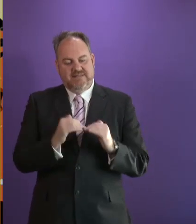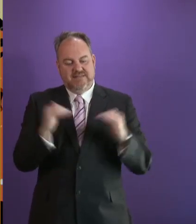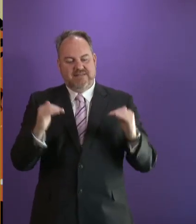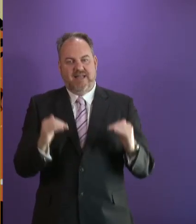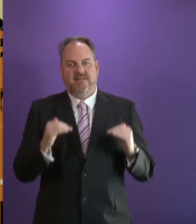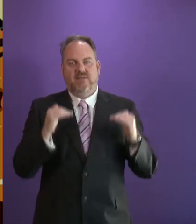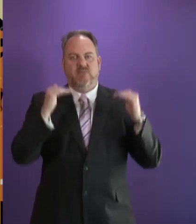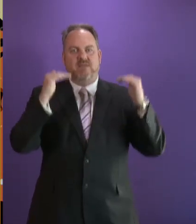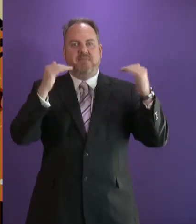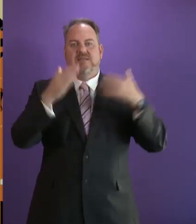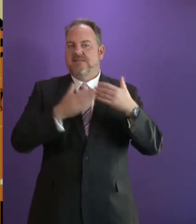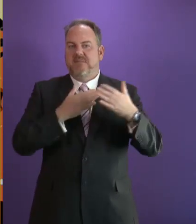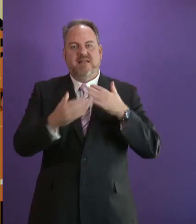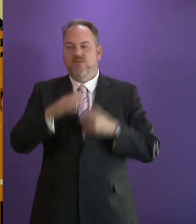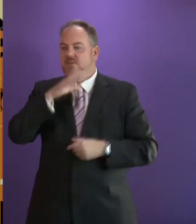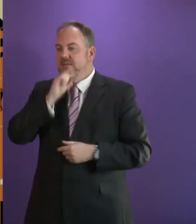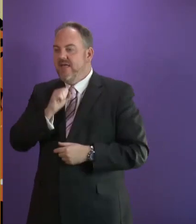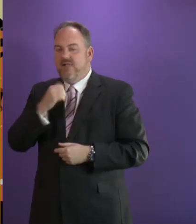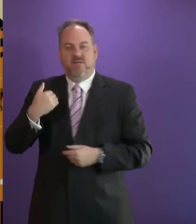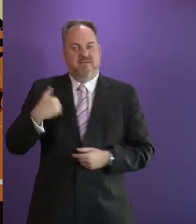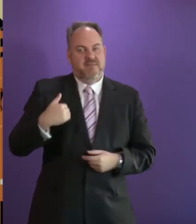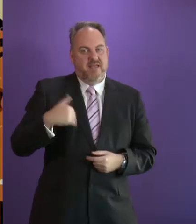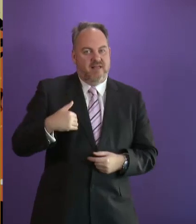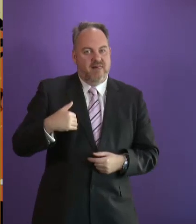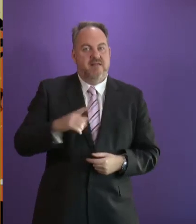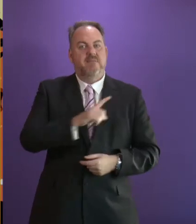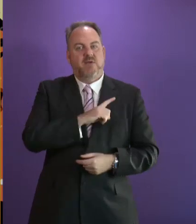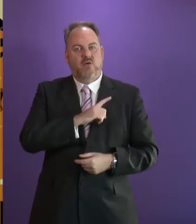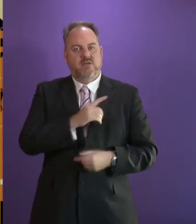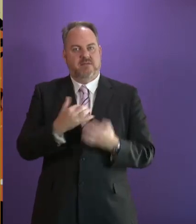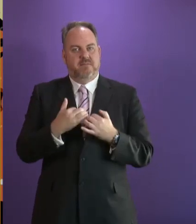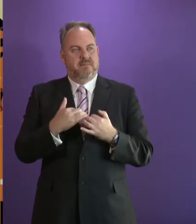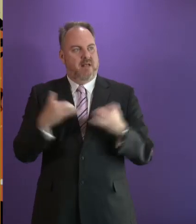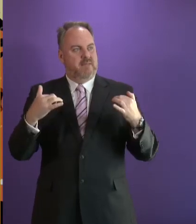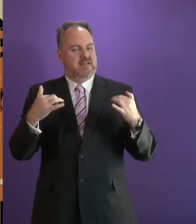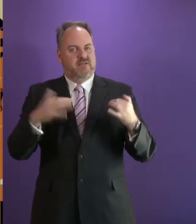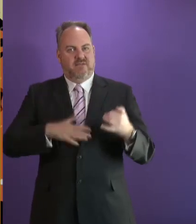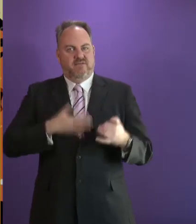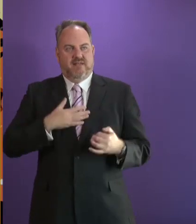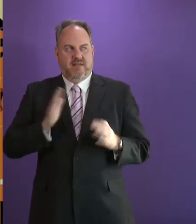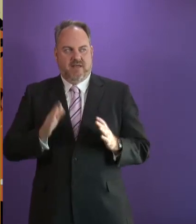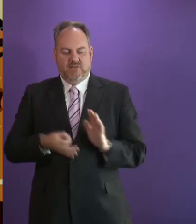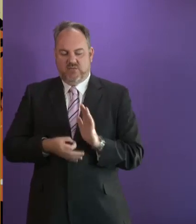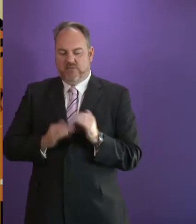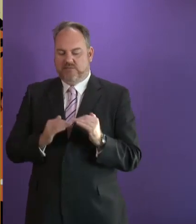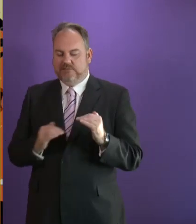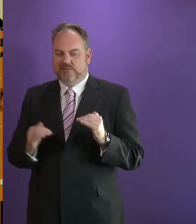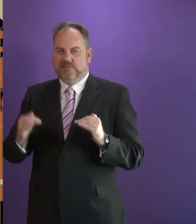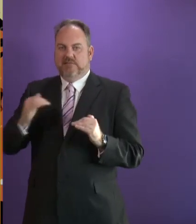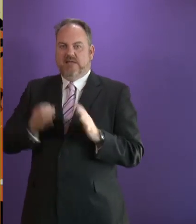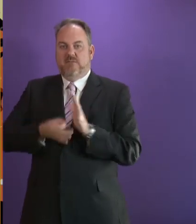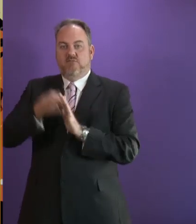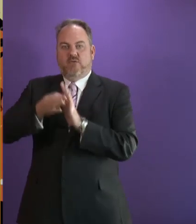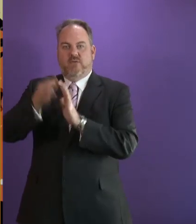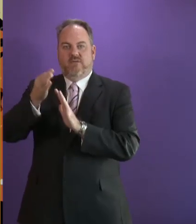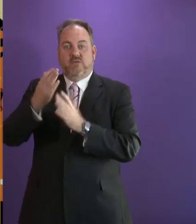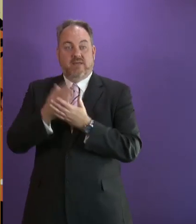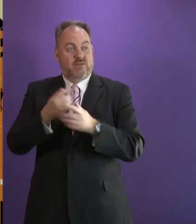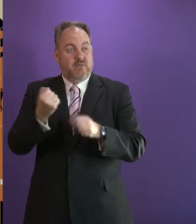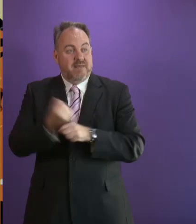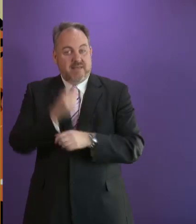everybody, regardless of gender, increases because parliamentarians feel the need to step up their game. And when you're making decisions about